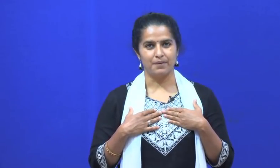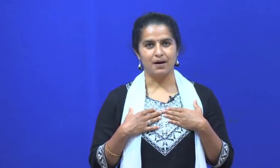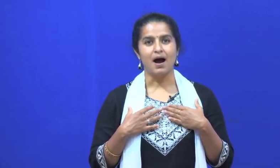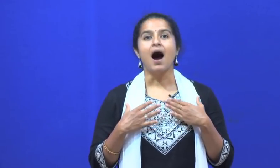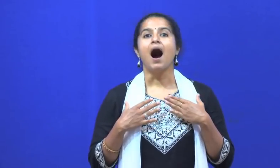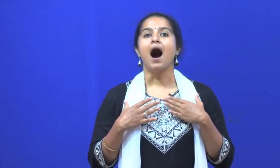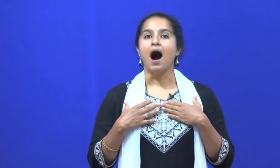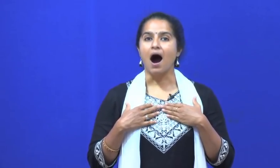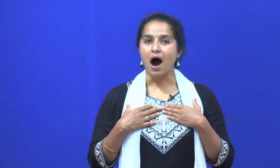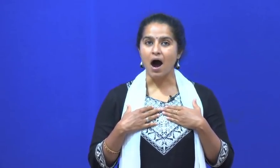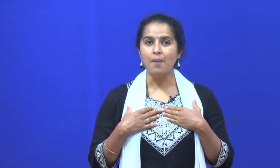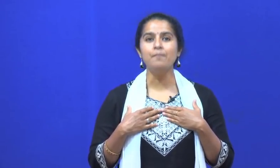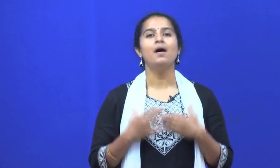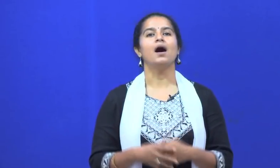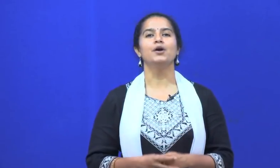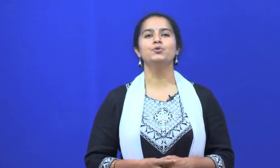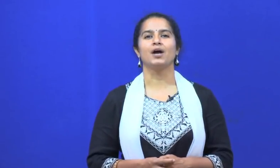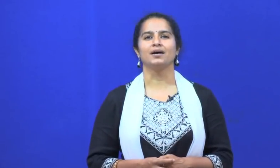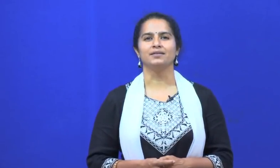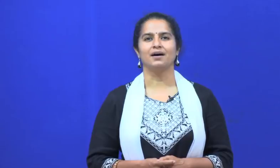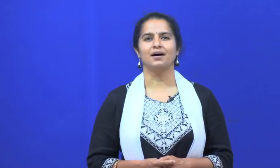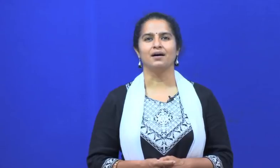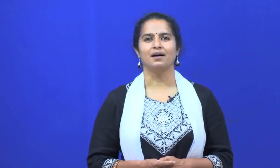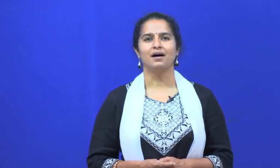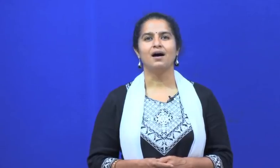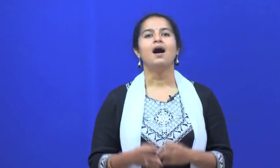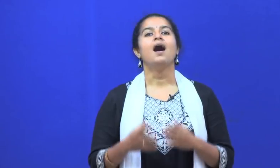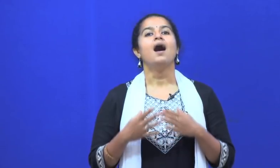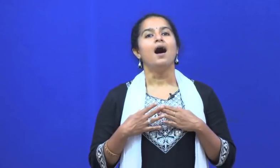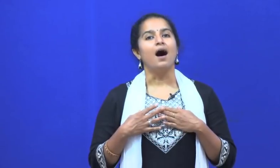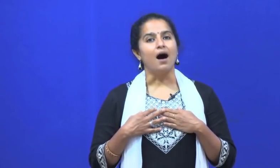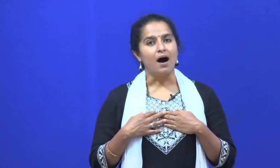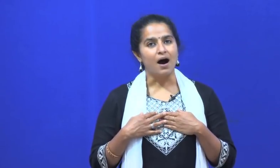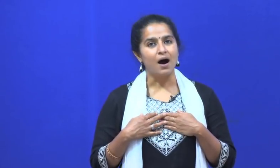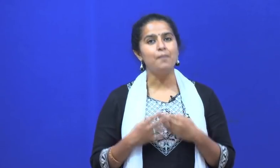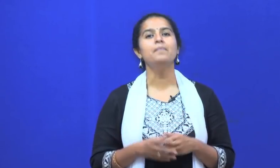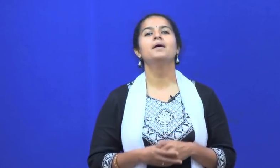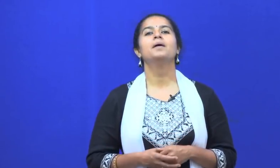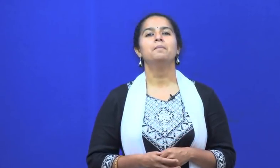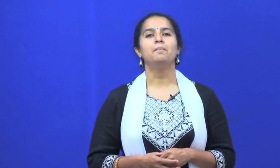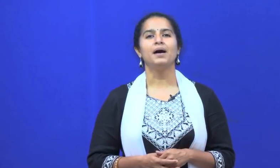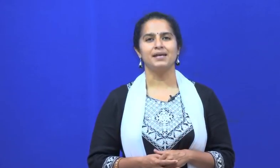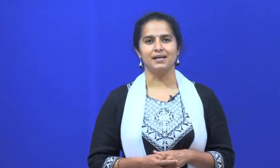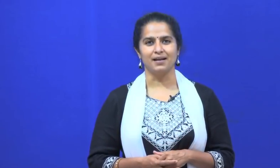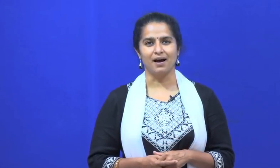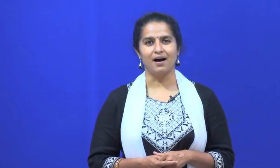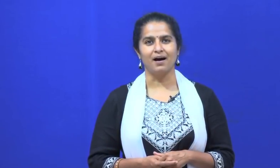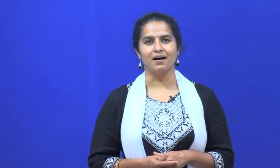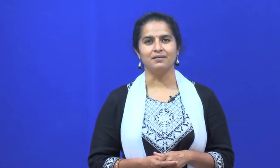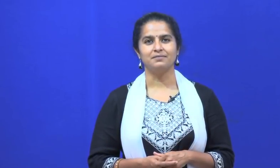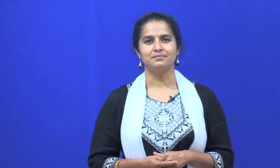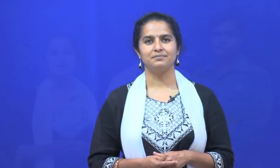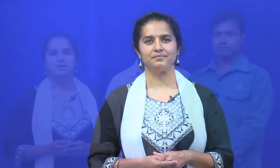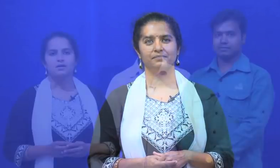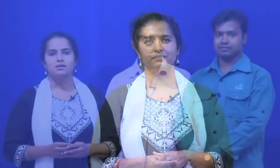aham. Aham Anuradha. Aham Mahila.